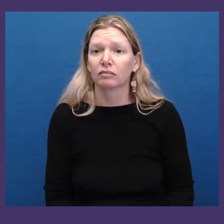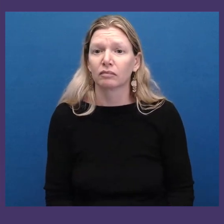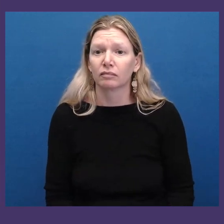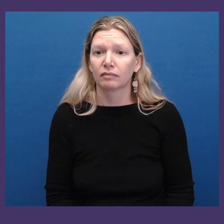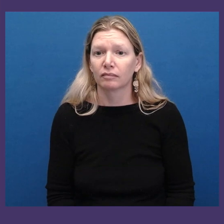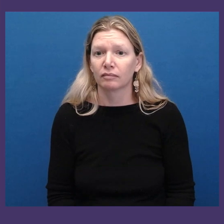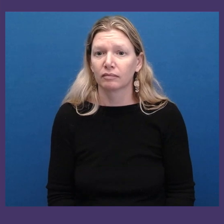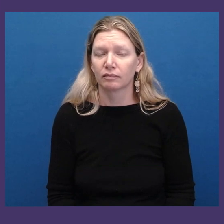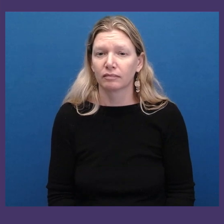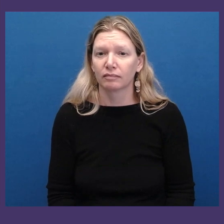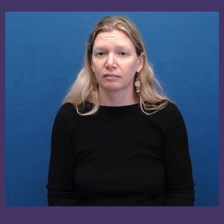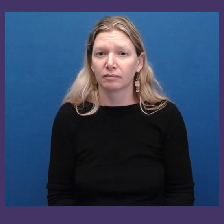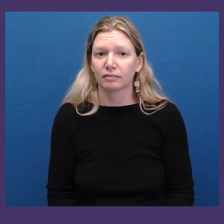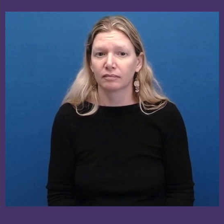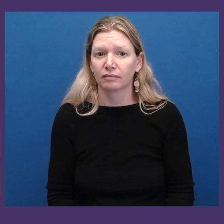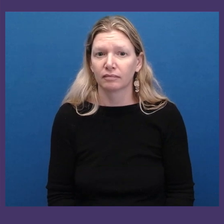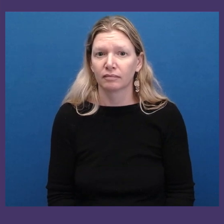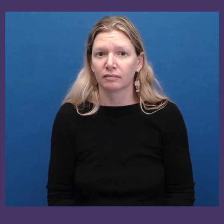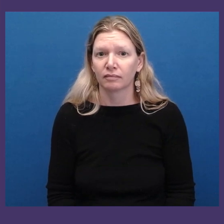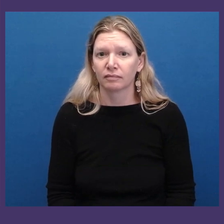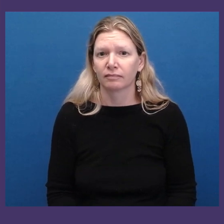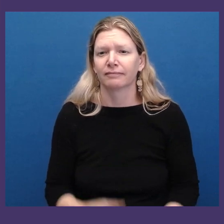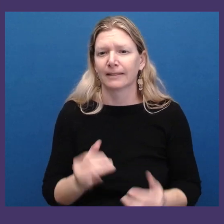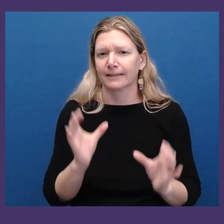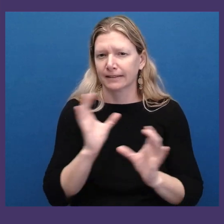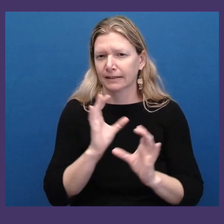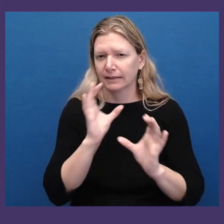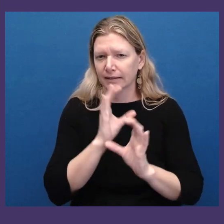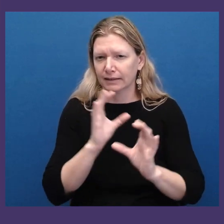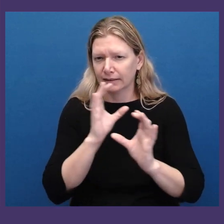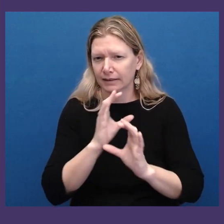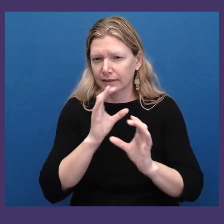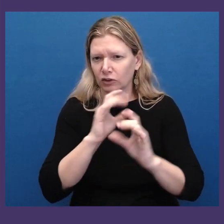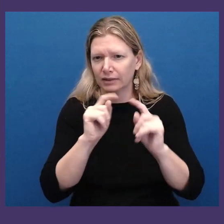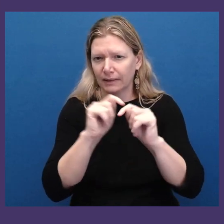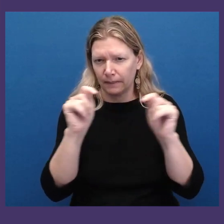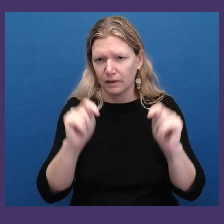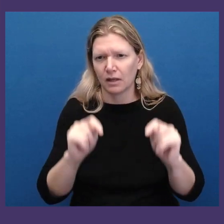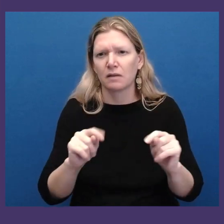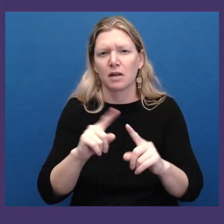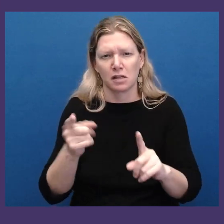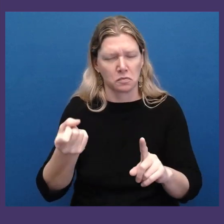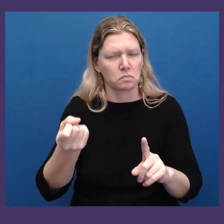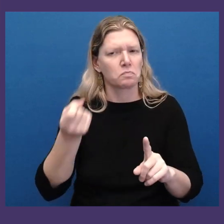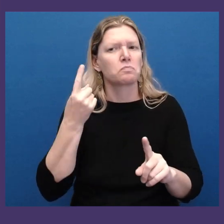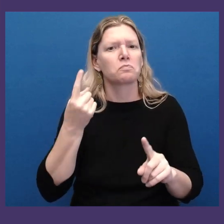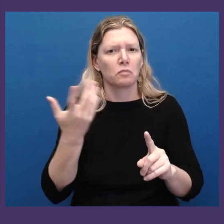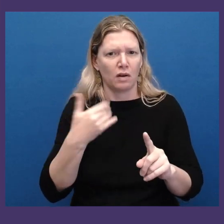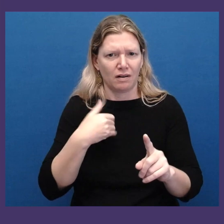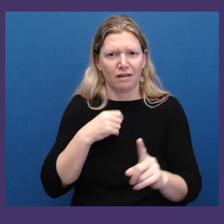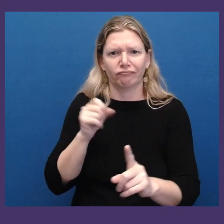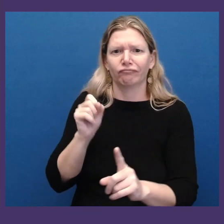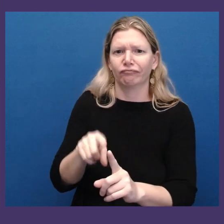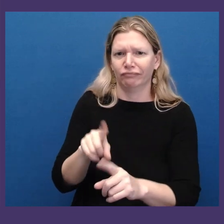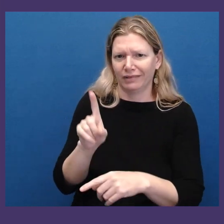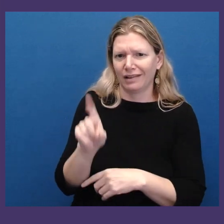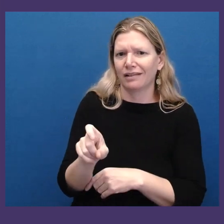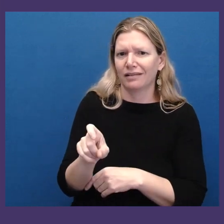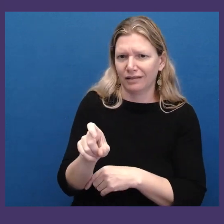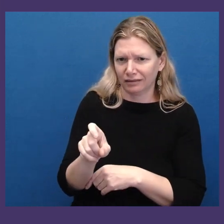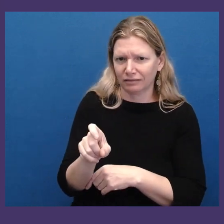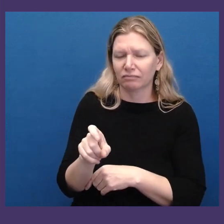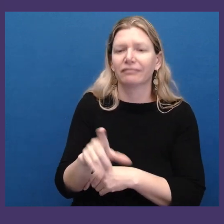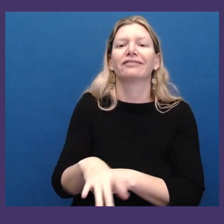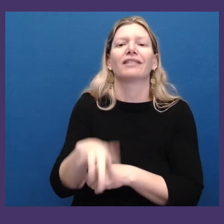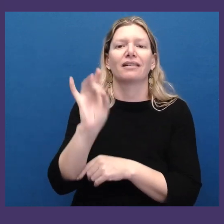Now it's searching for templates, so it totally got the gist of what I was trying to say. And it's found this template, and it's even given me the command to